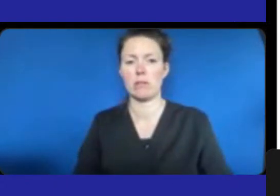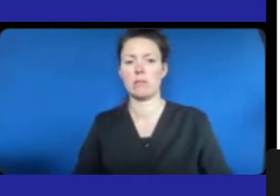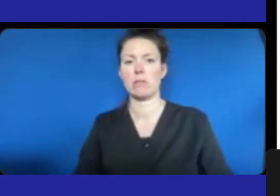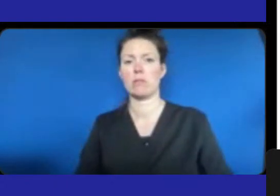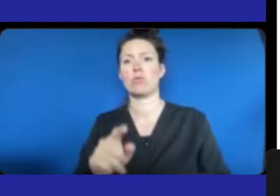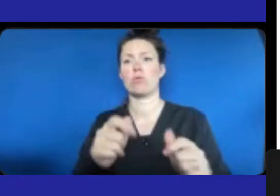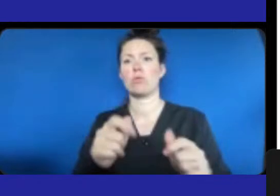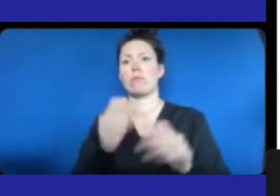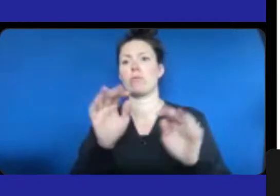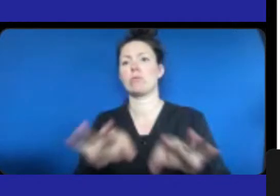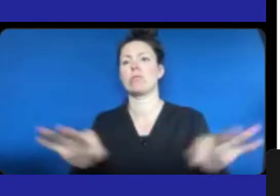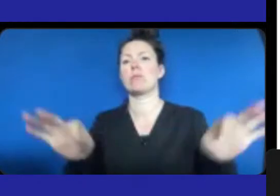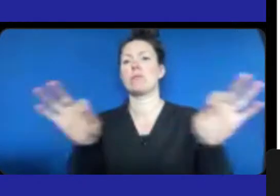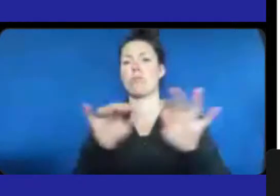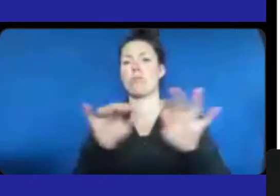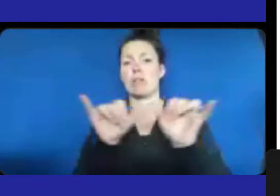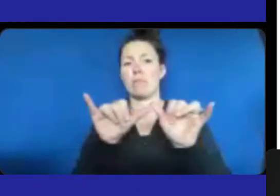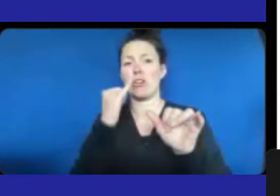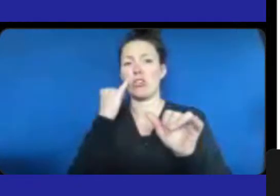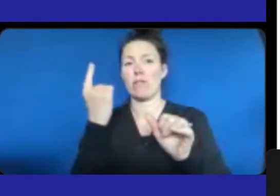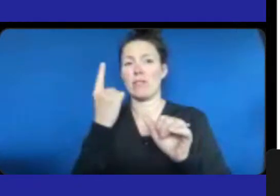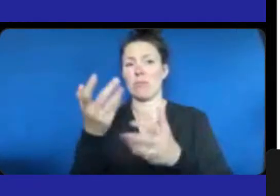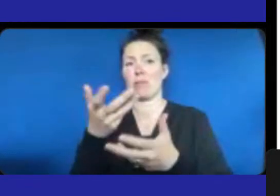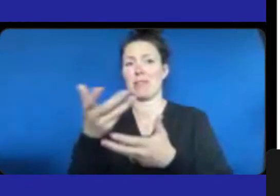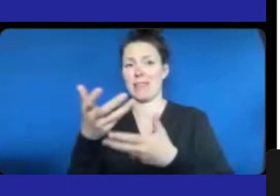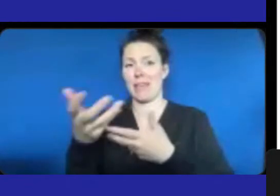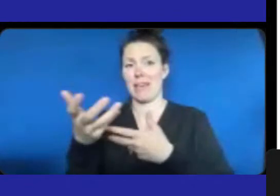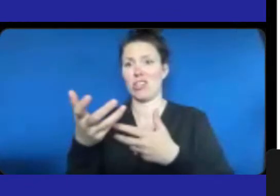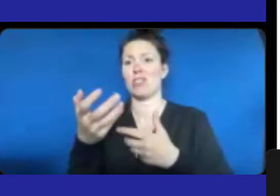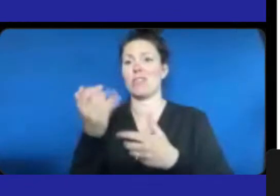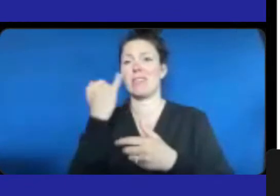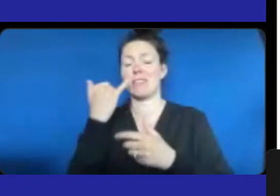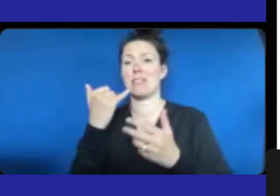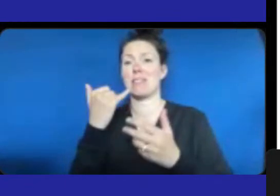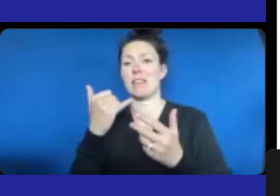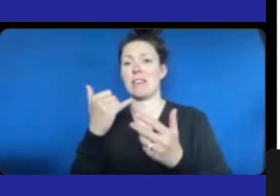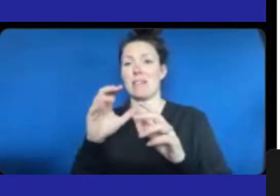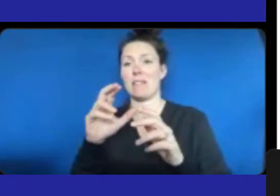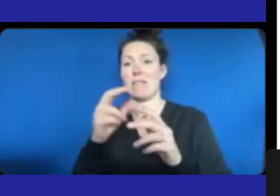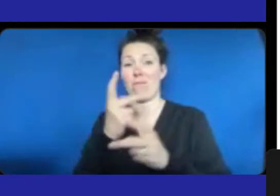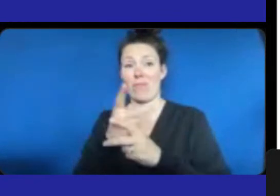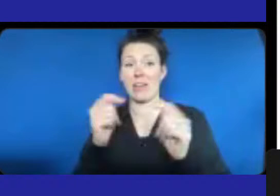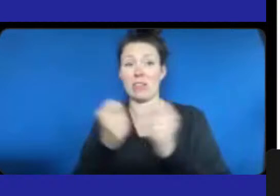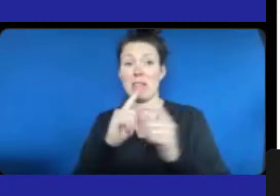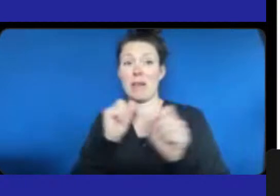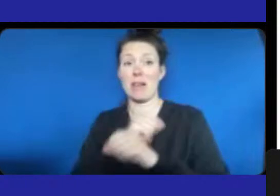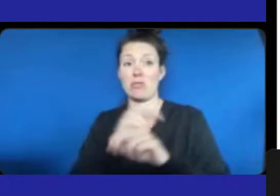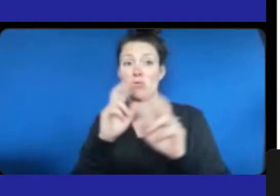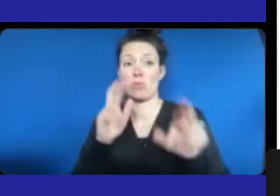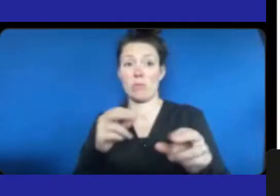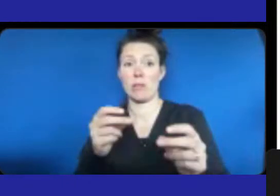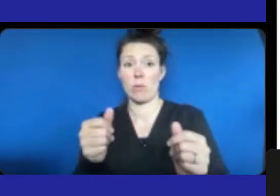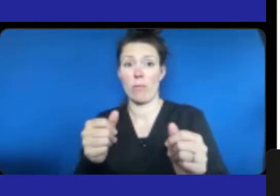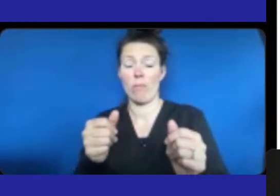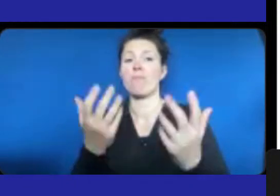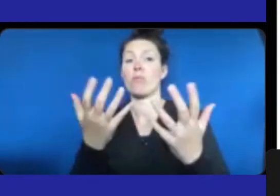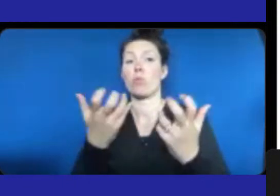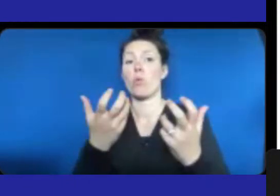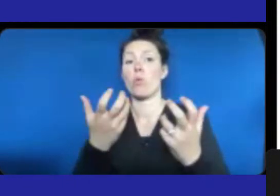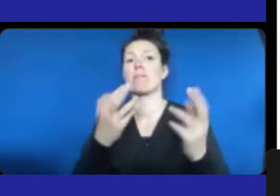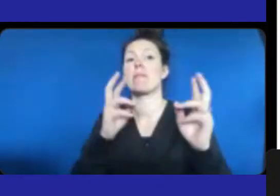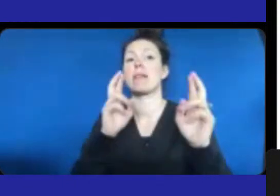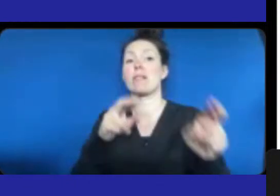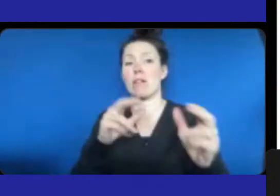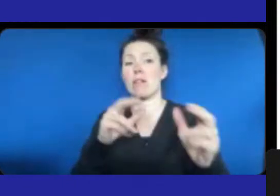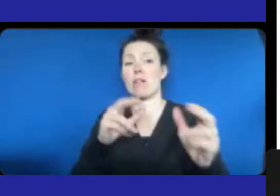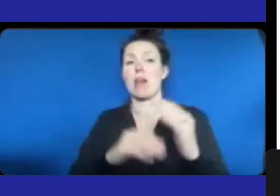whether a person is engaging with it. It's whether they're able to talk to their care team. So we want as many of those responses as possible within